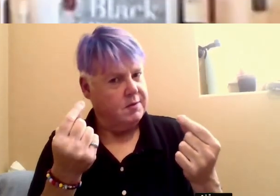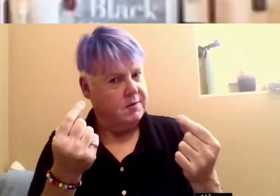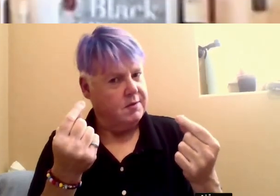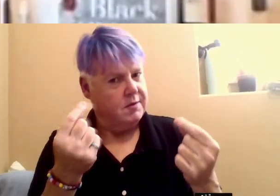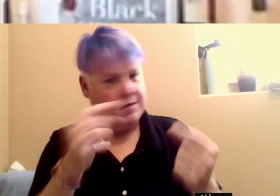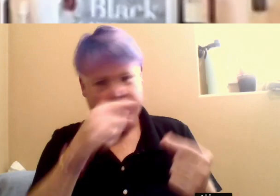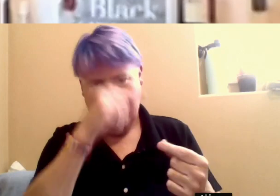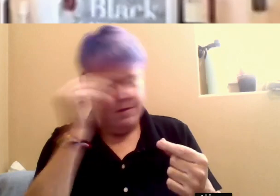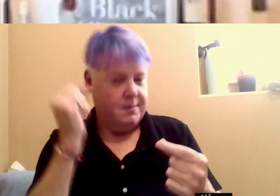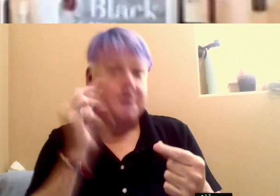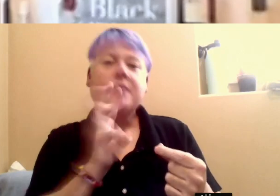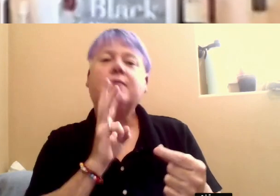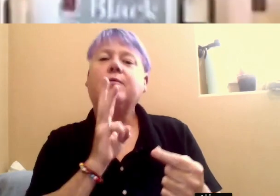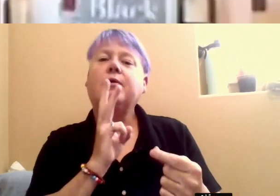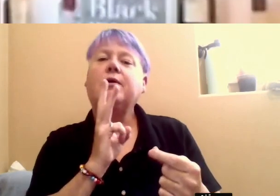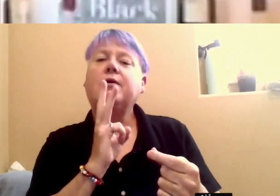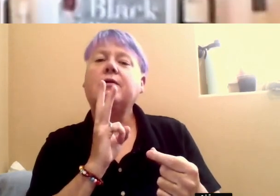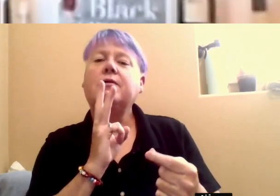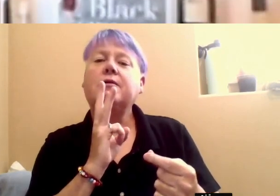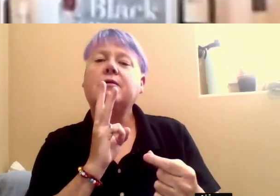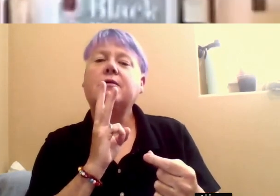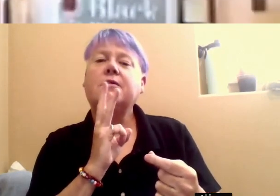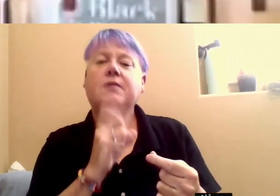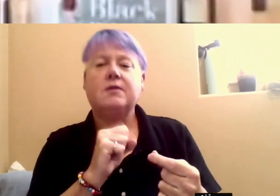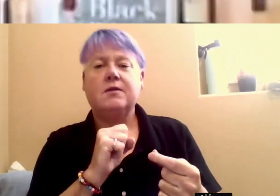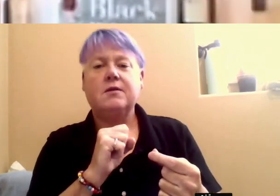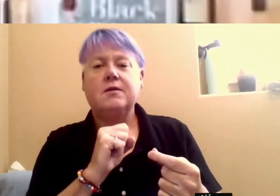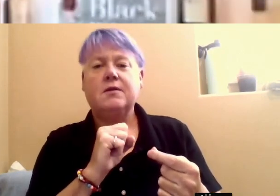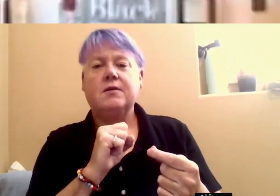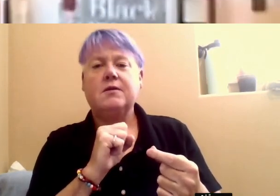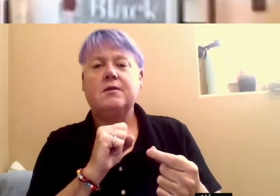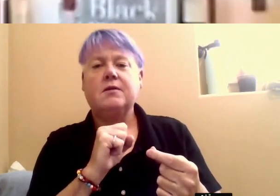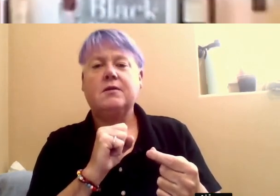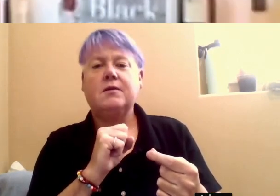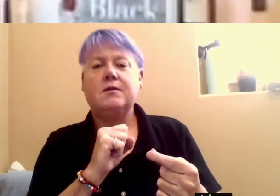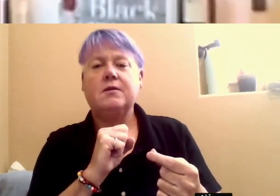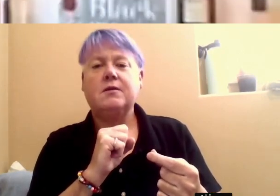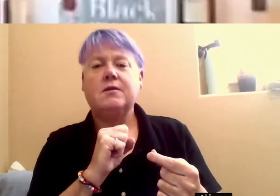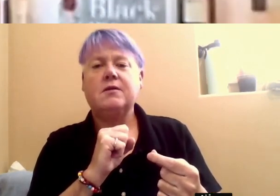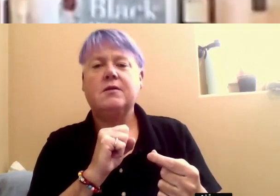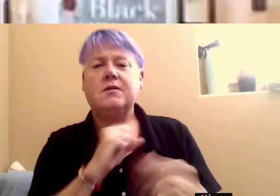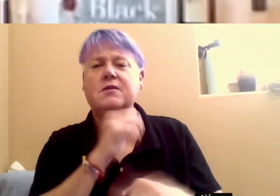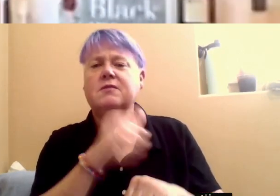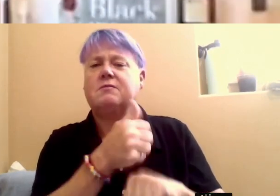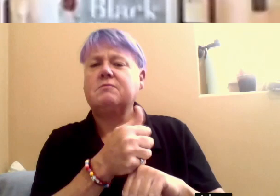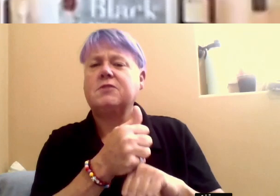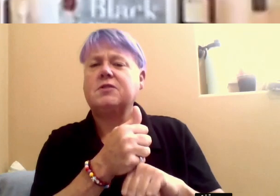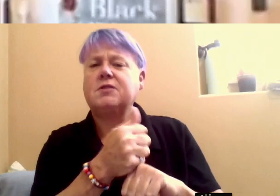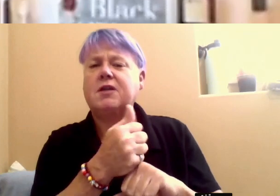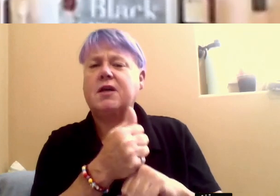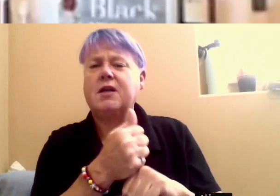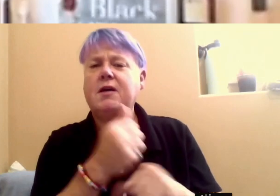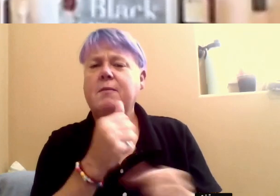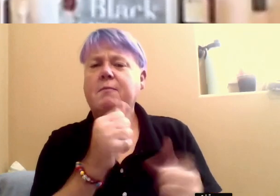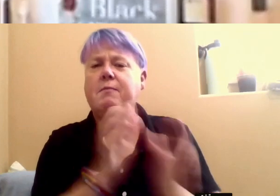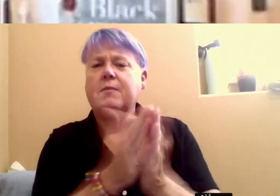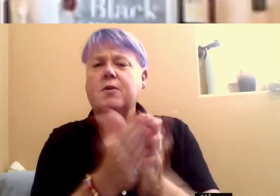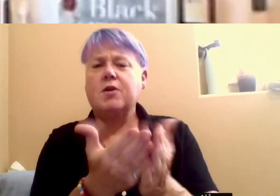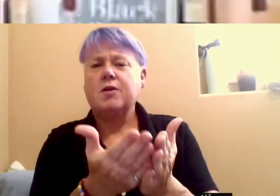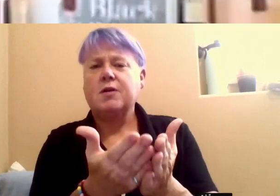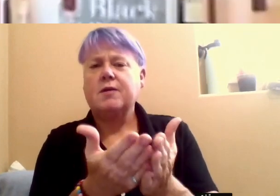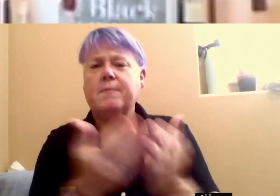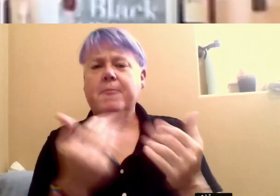Blackwater is, I think, a really uniquely structured memoir. It